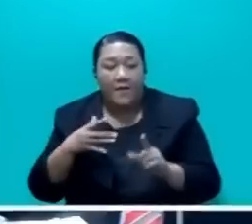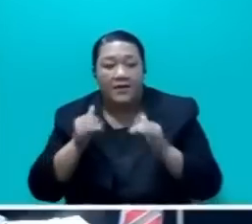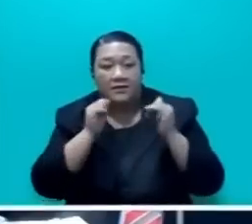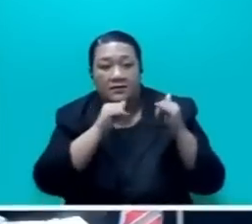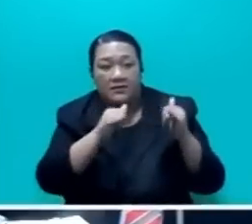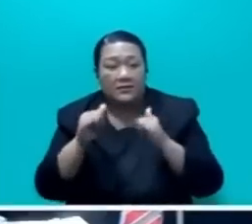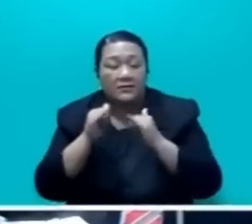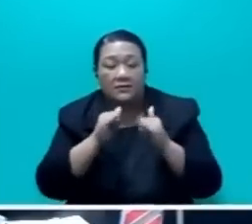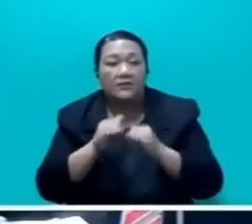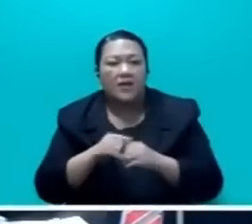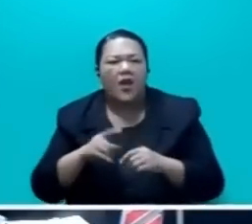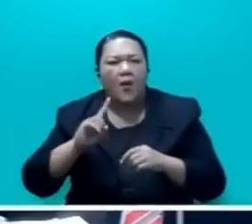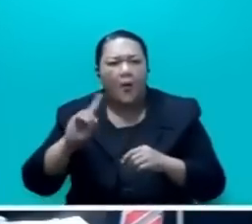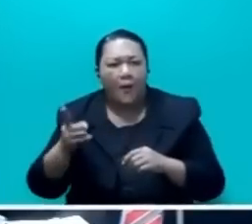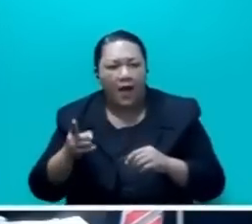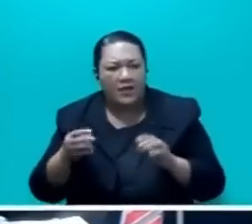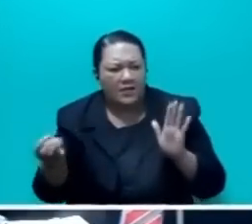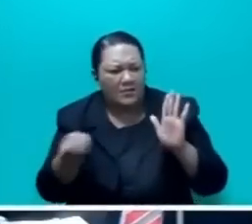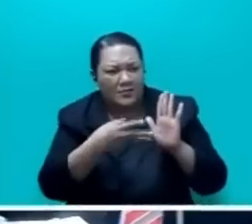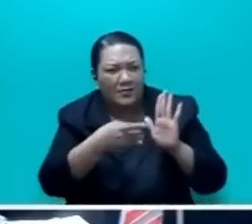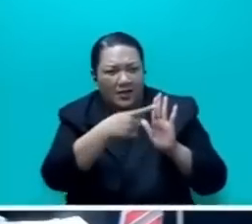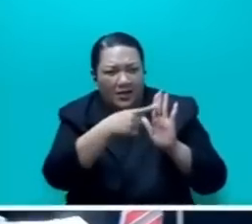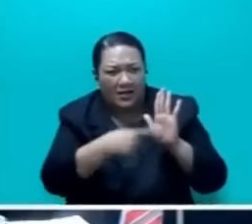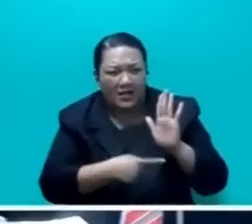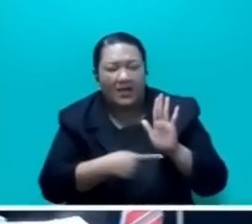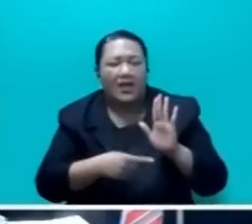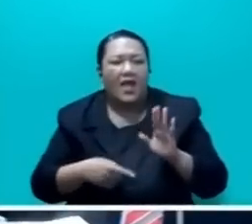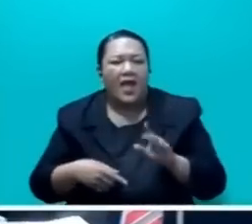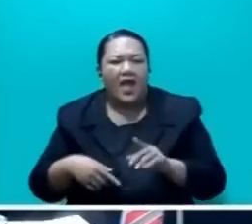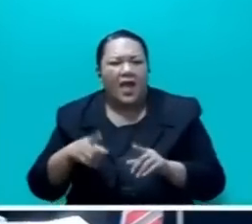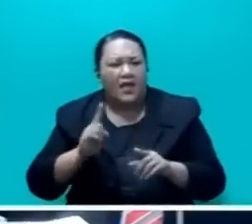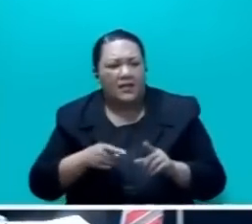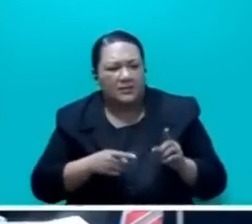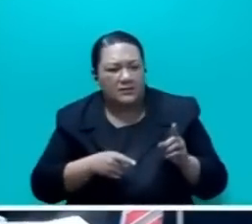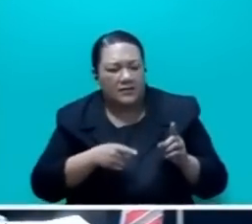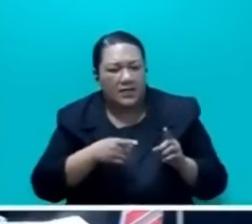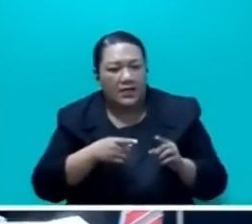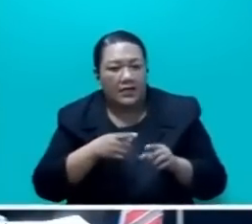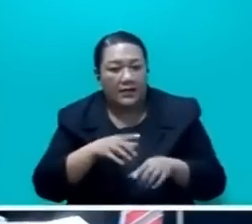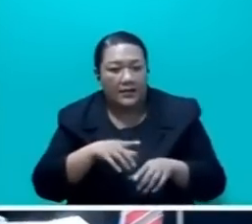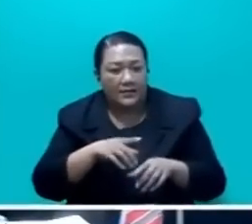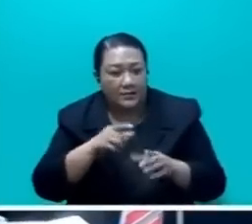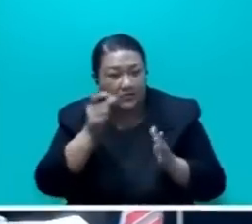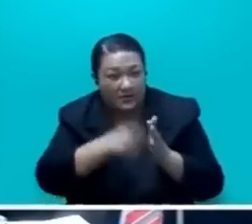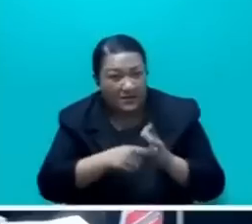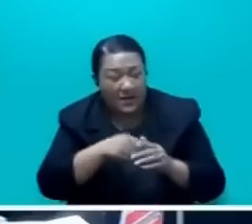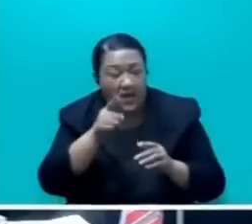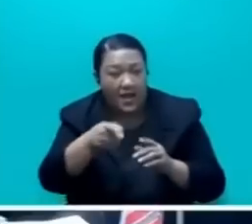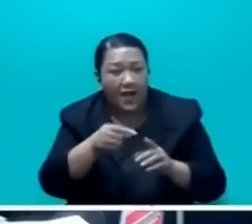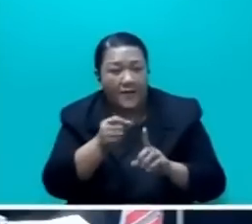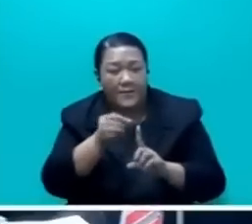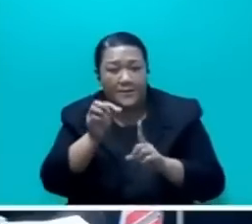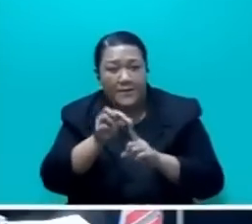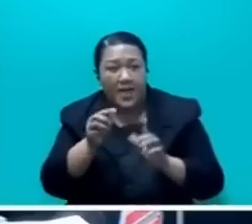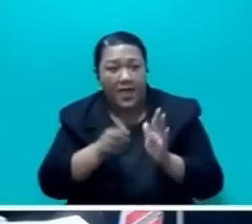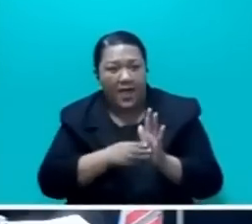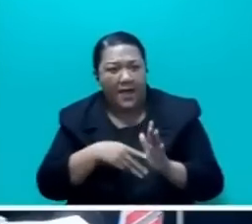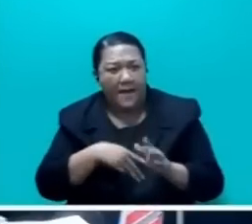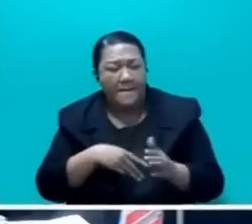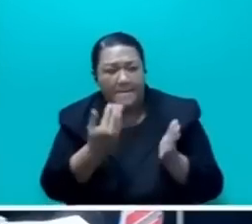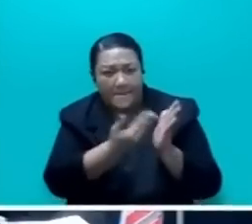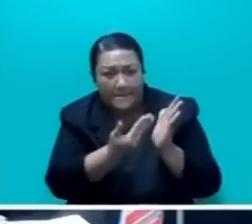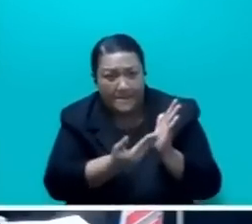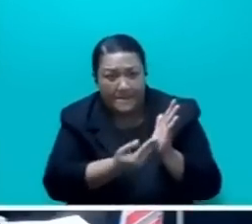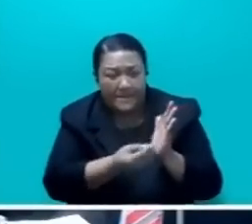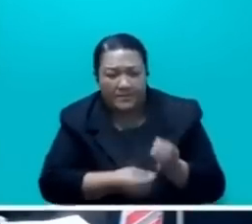Fiji, petitioned the former Prime Minister, a current leader of the opposition, to address, and I quote, "The progressive inroads into